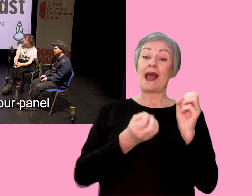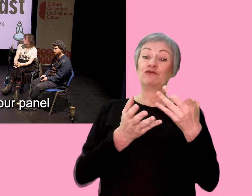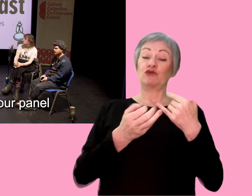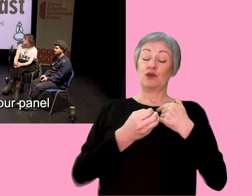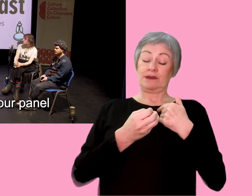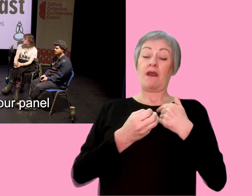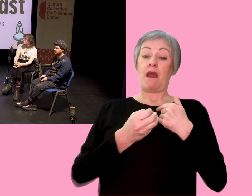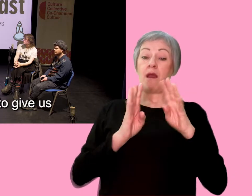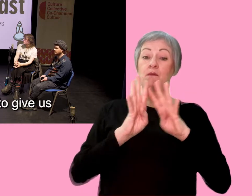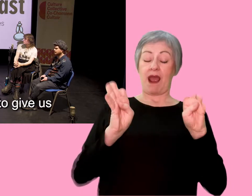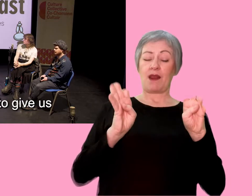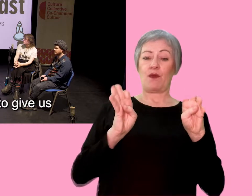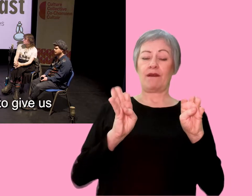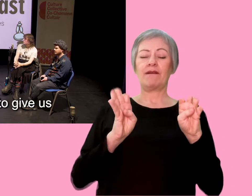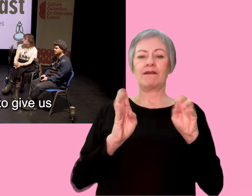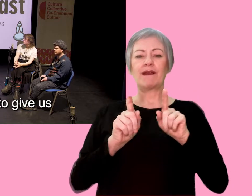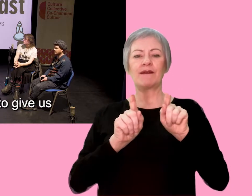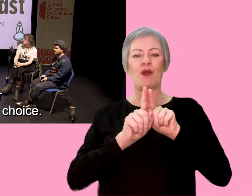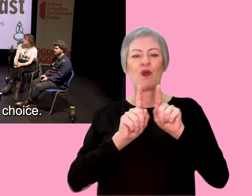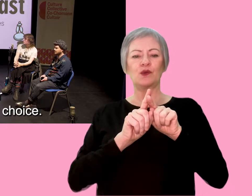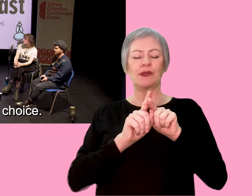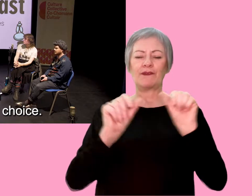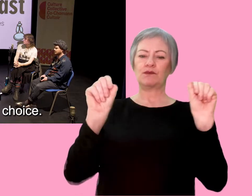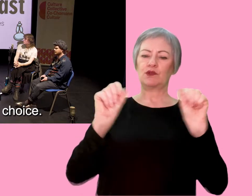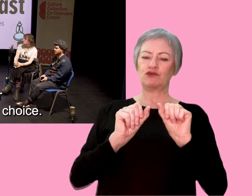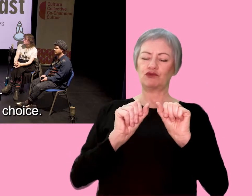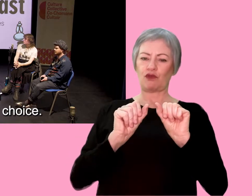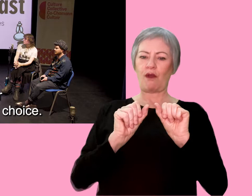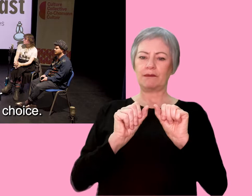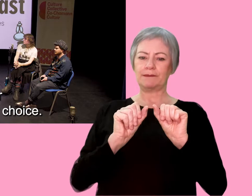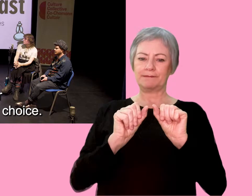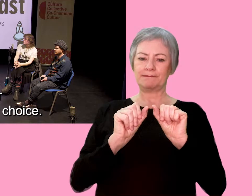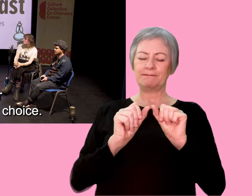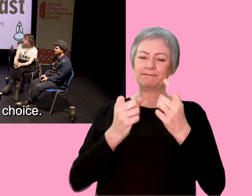our panel, and they're also going to give us a short opener